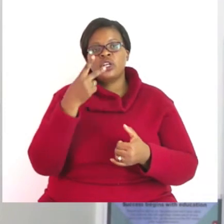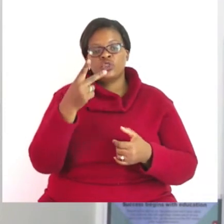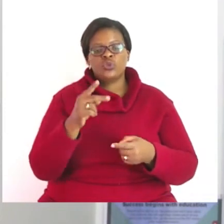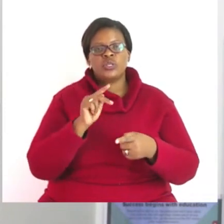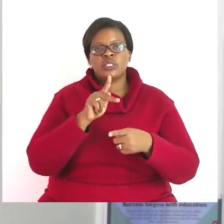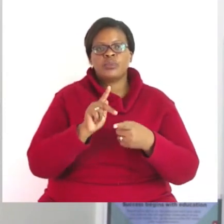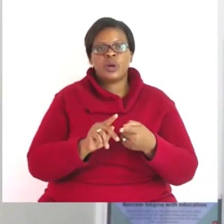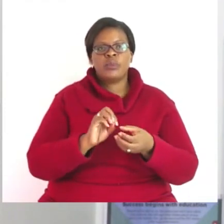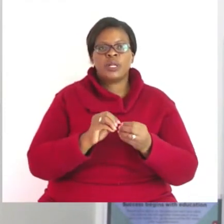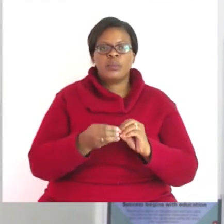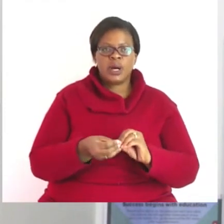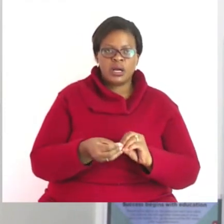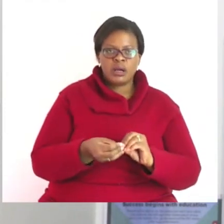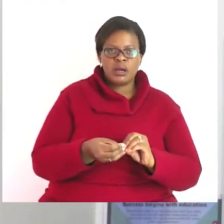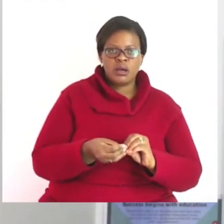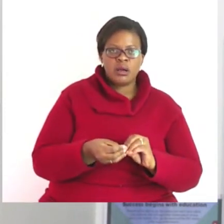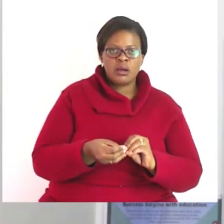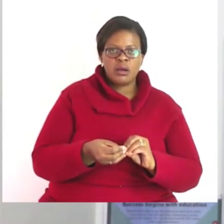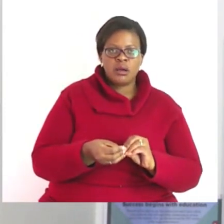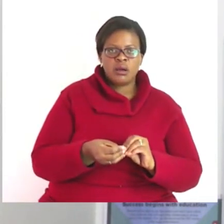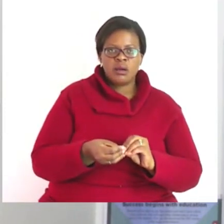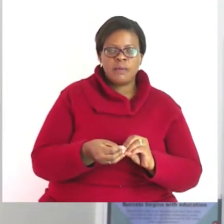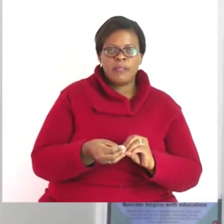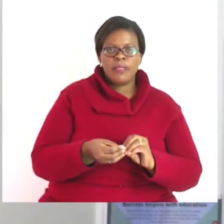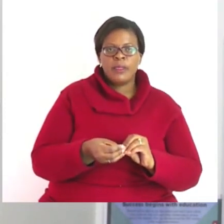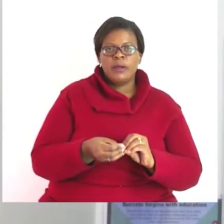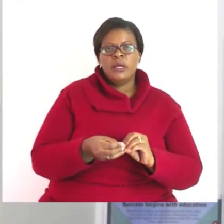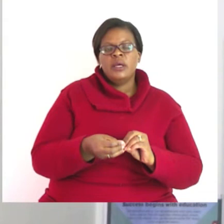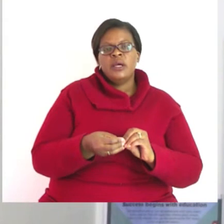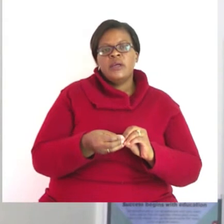2 is a prime factor of 12.